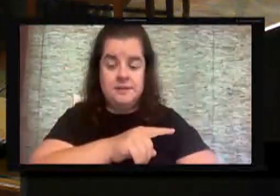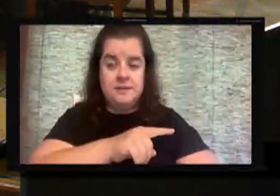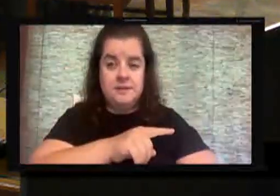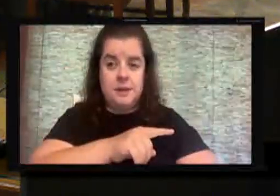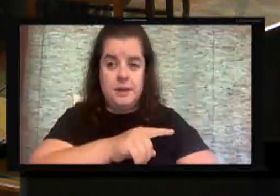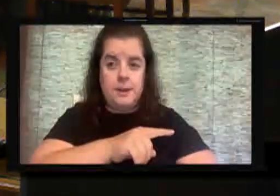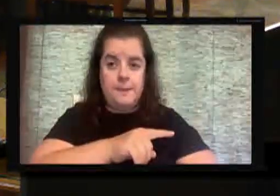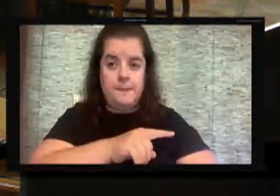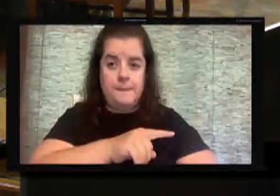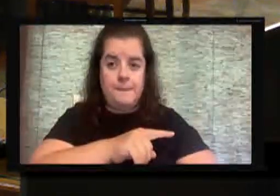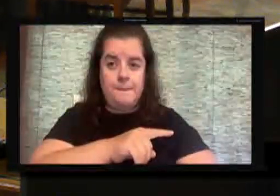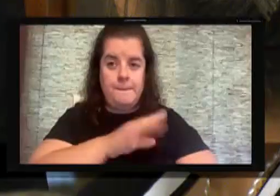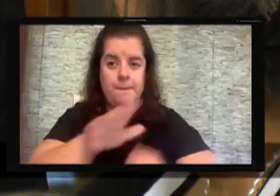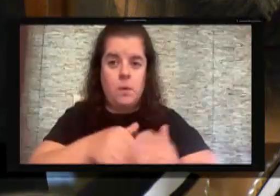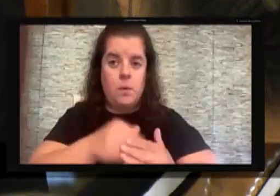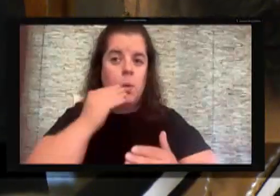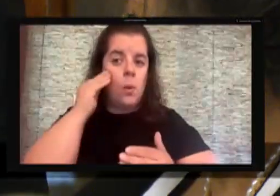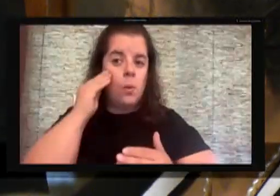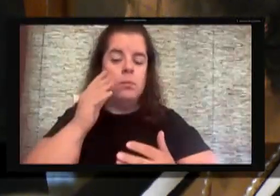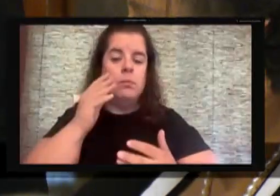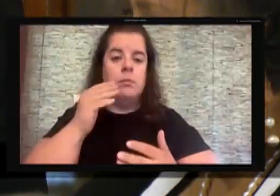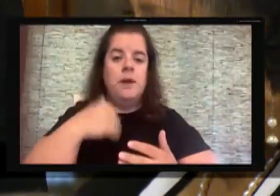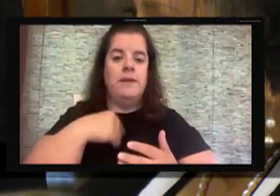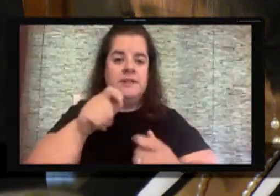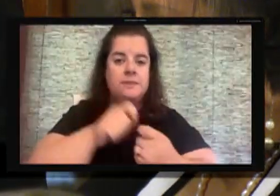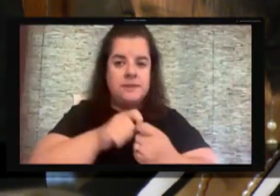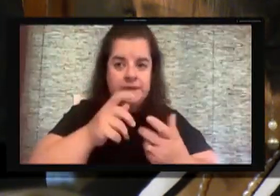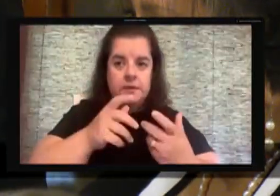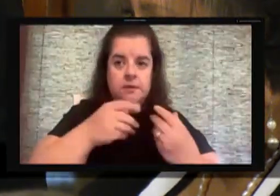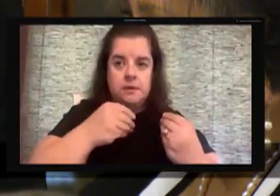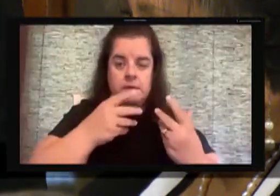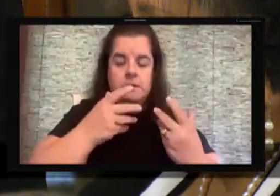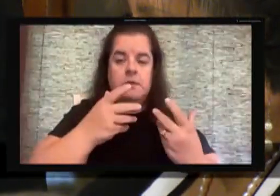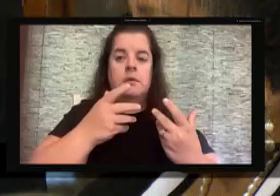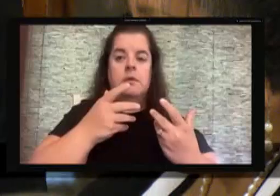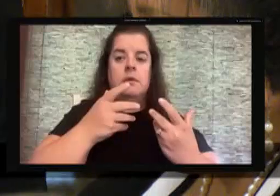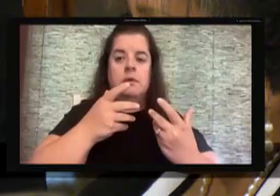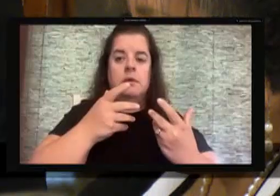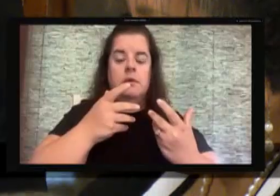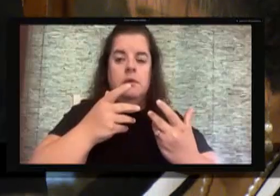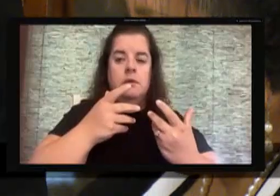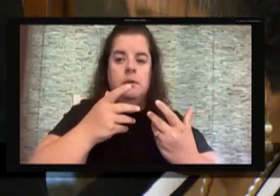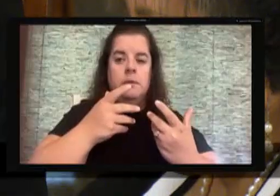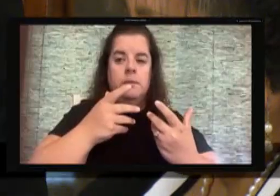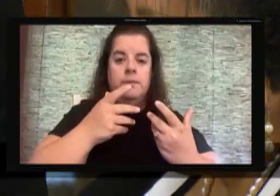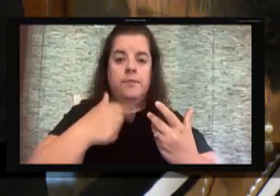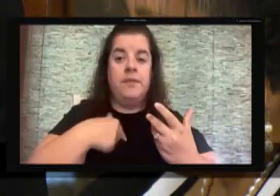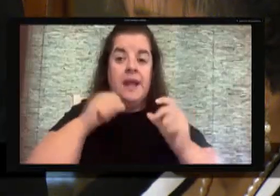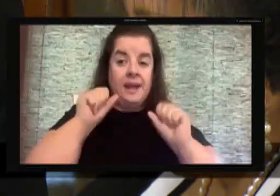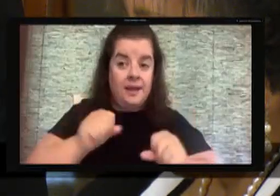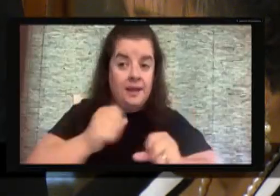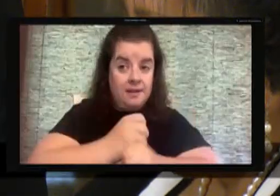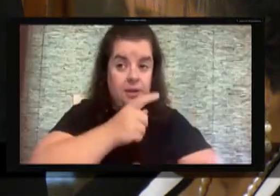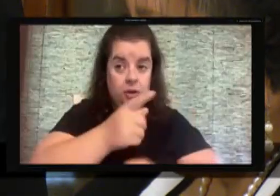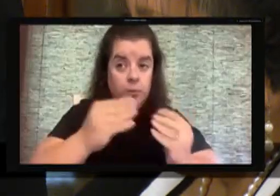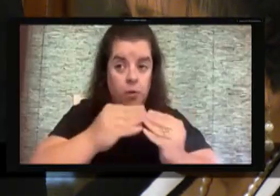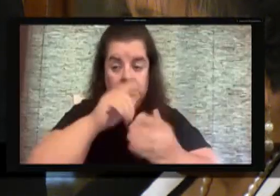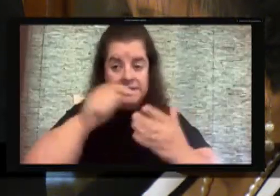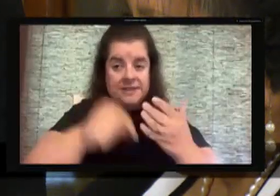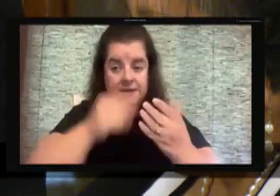these all have specific buyers? Yes. Okay. And I can get you more detail in terms